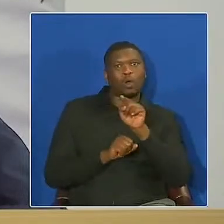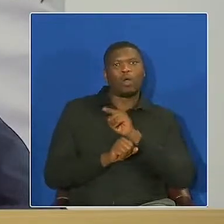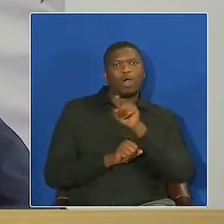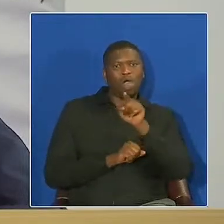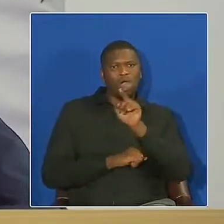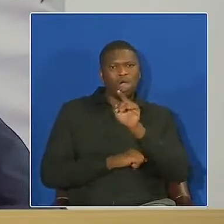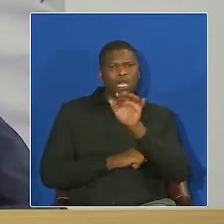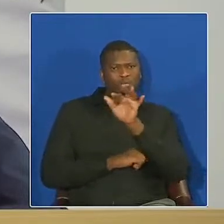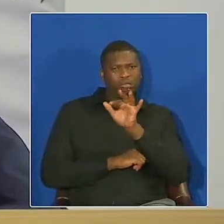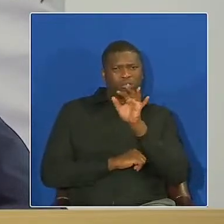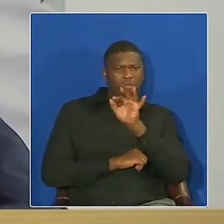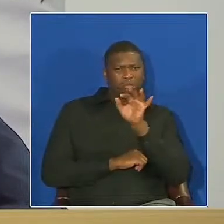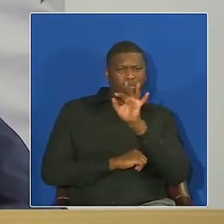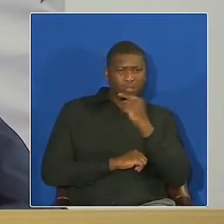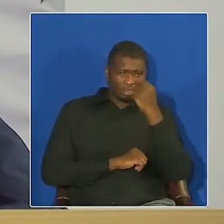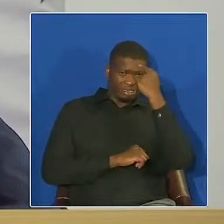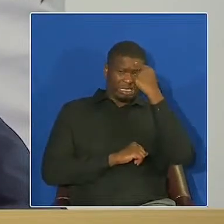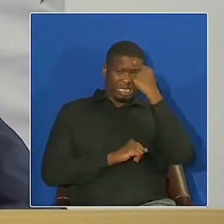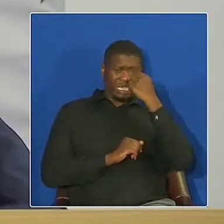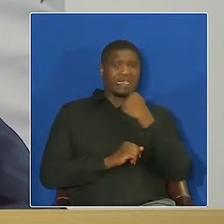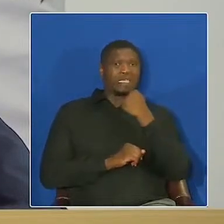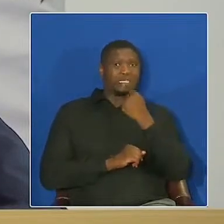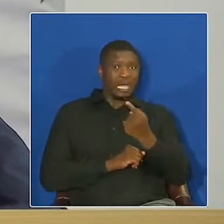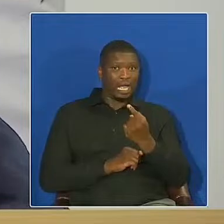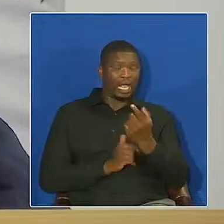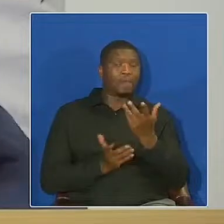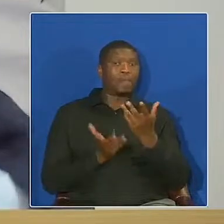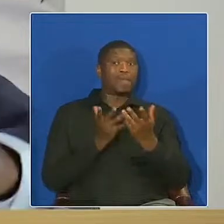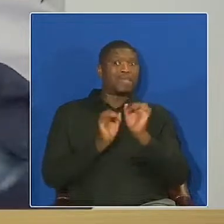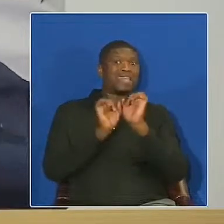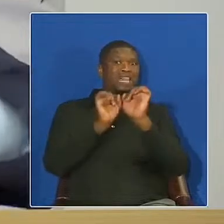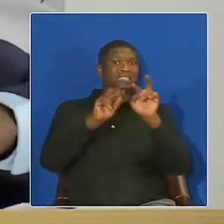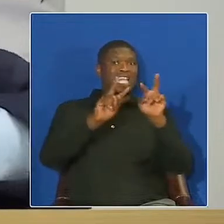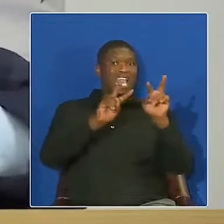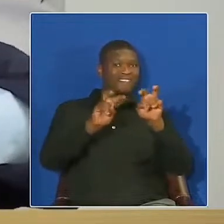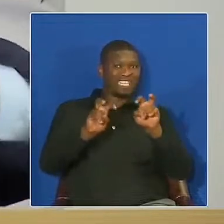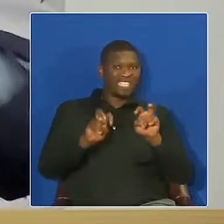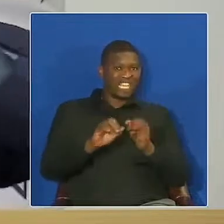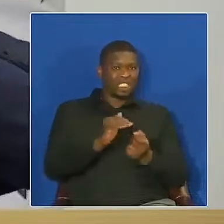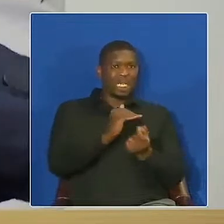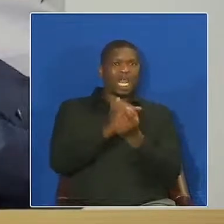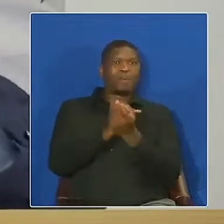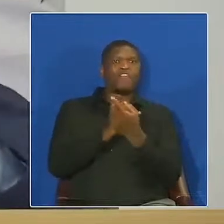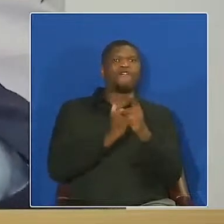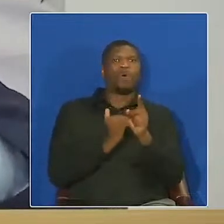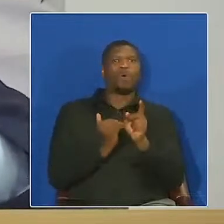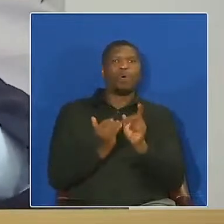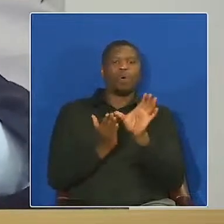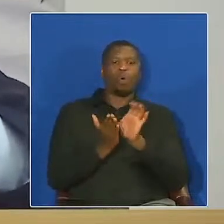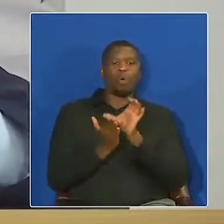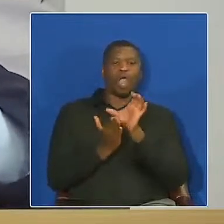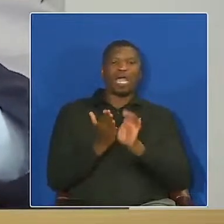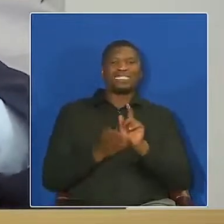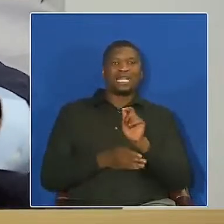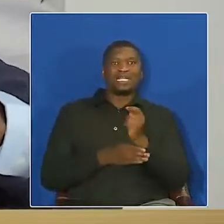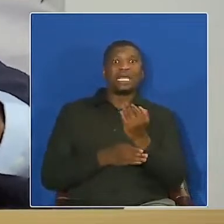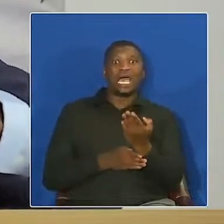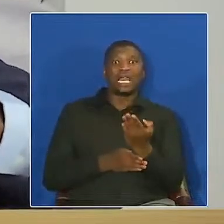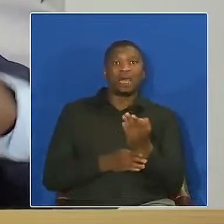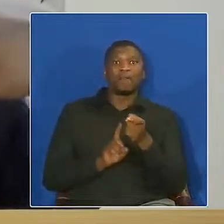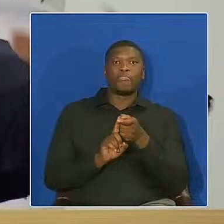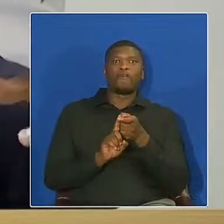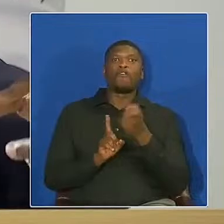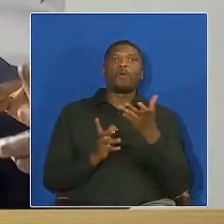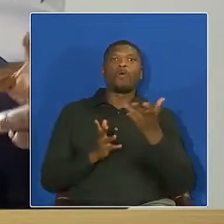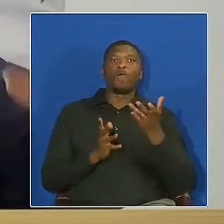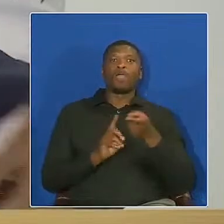suspecting or indicating that this investigation and cancellation of the tender is coming from